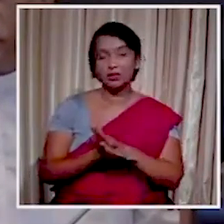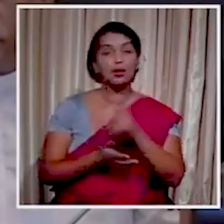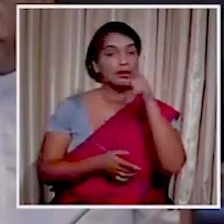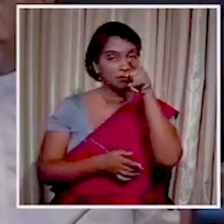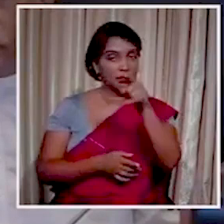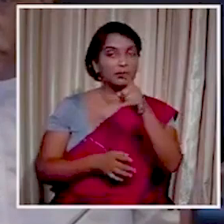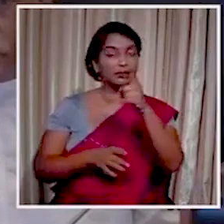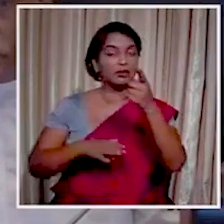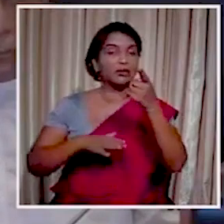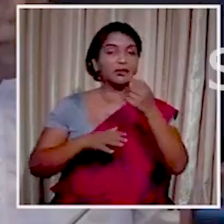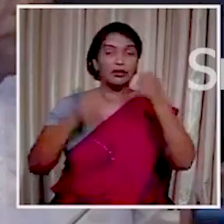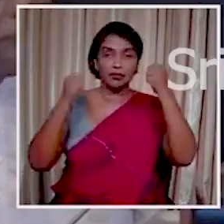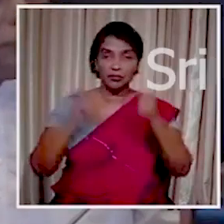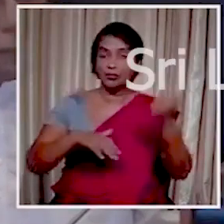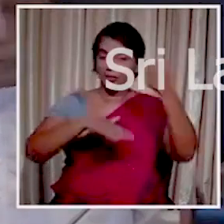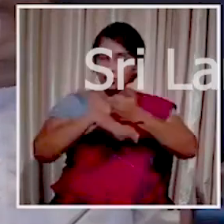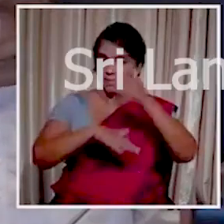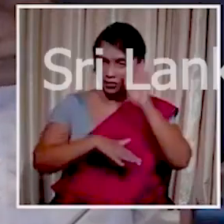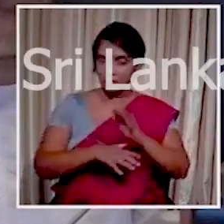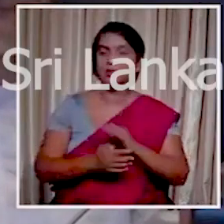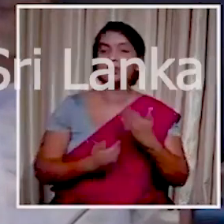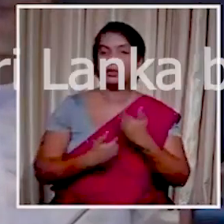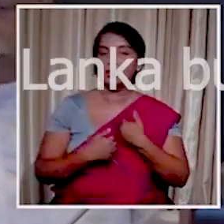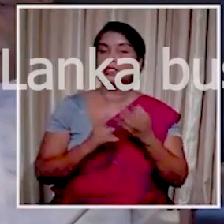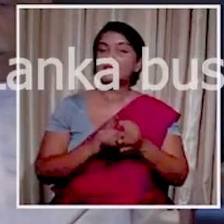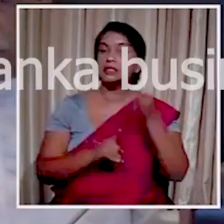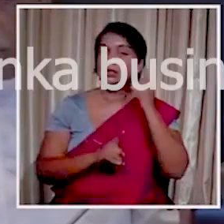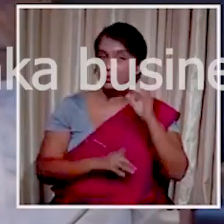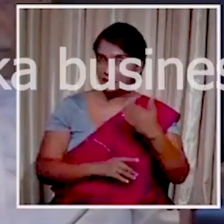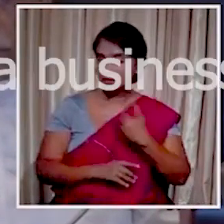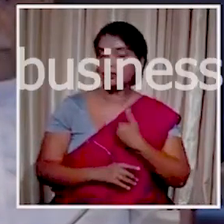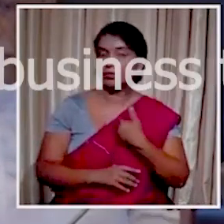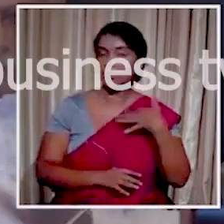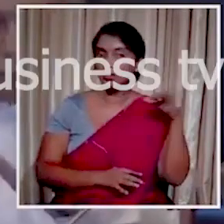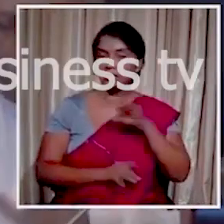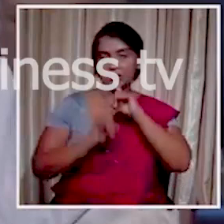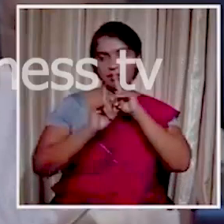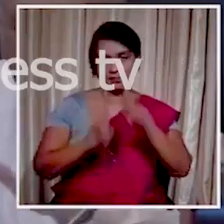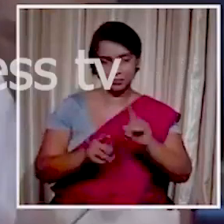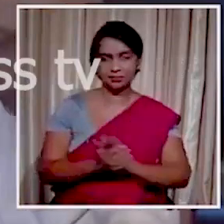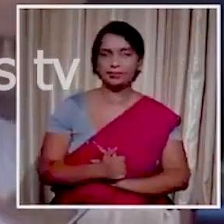Obathumawa mul putte indagena mama janadhipati bawata patthune eka prakasha kirima.